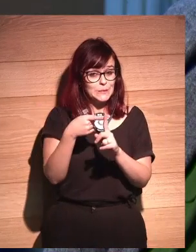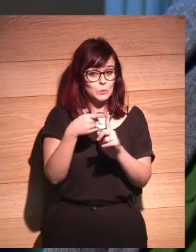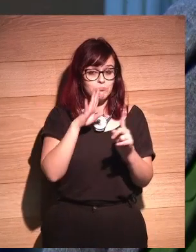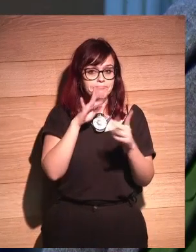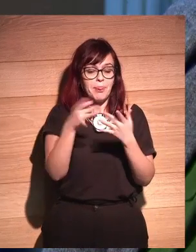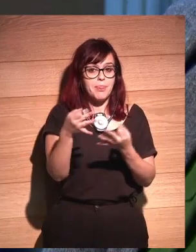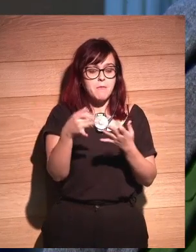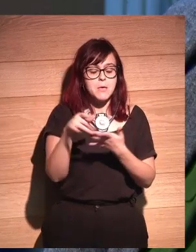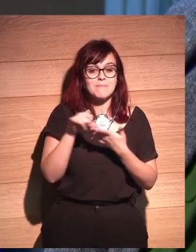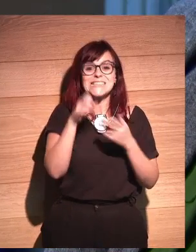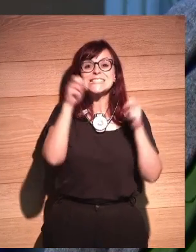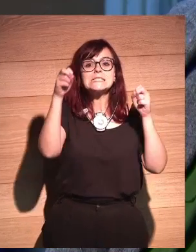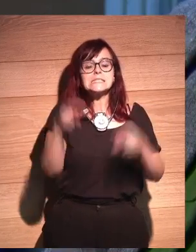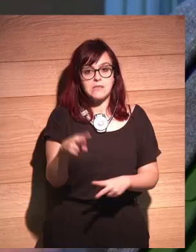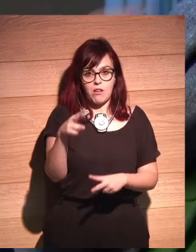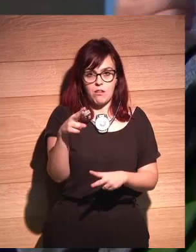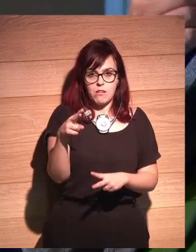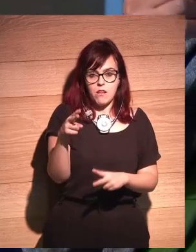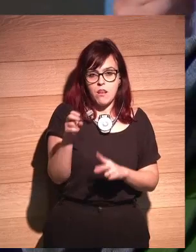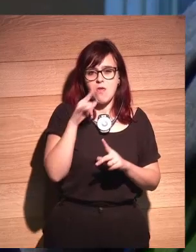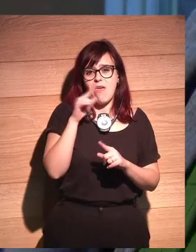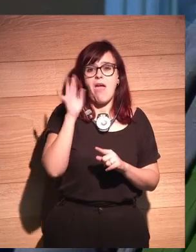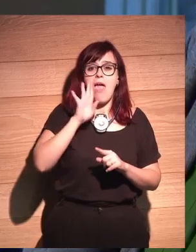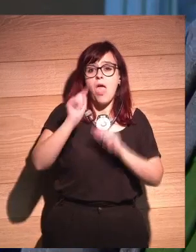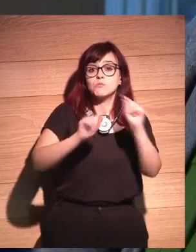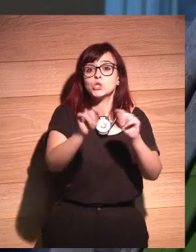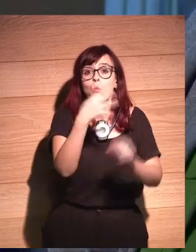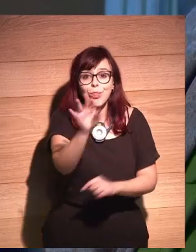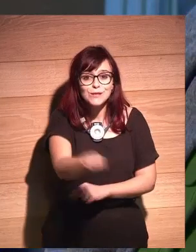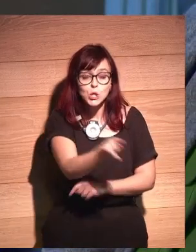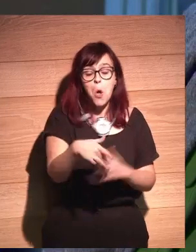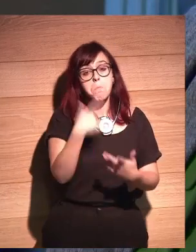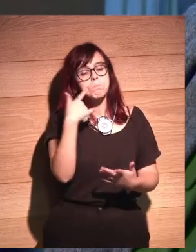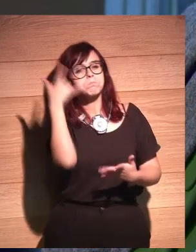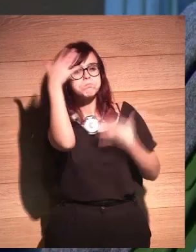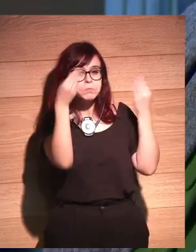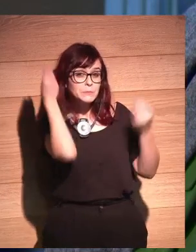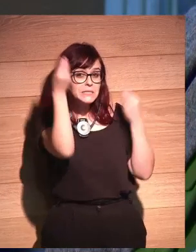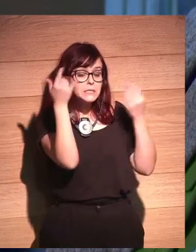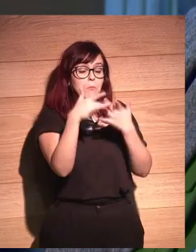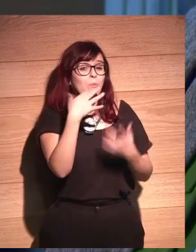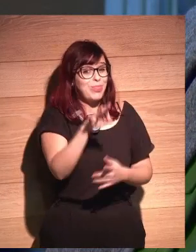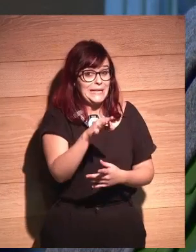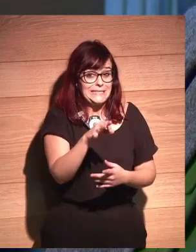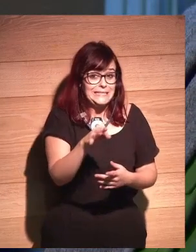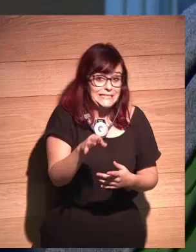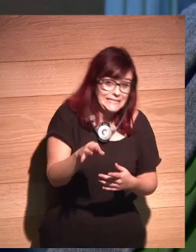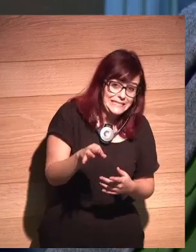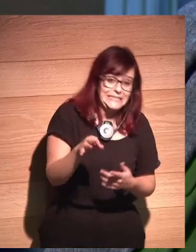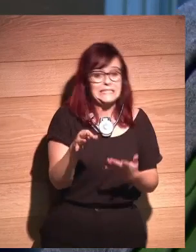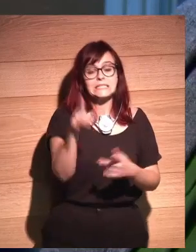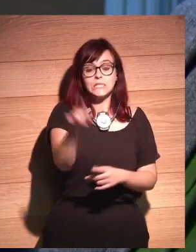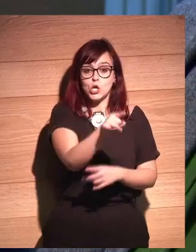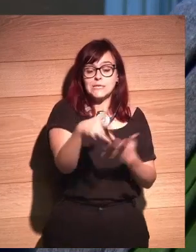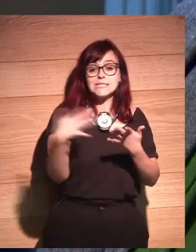it? And they said, maybe not for one project, but if you can make it for all your projects